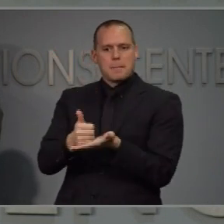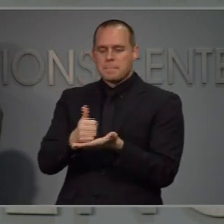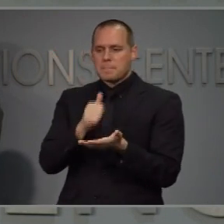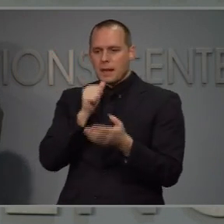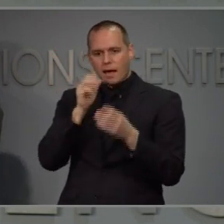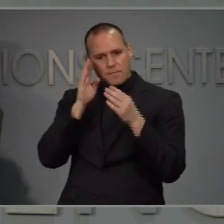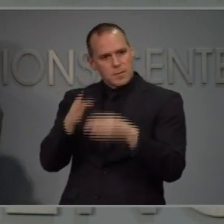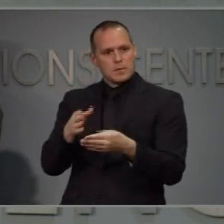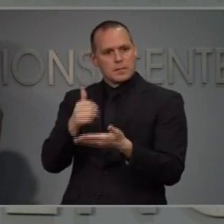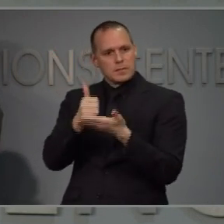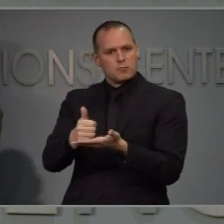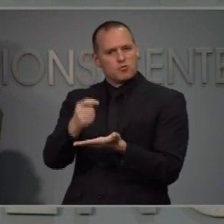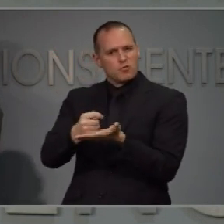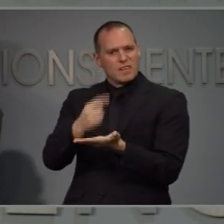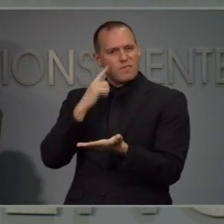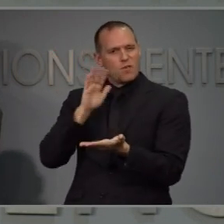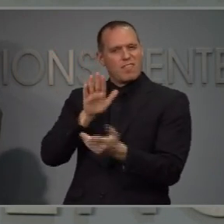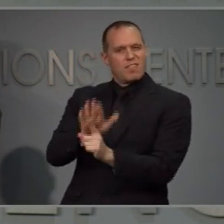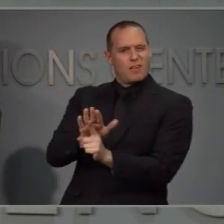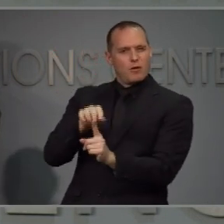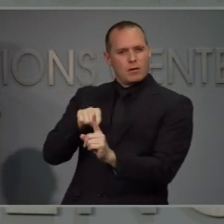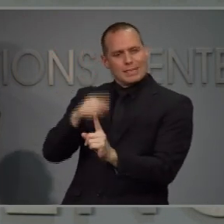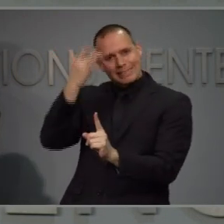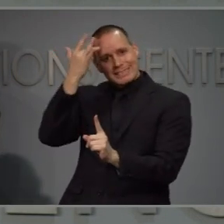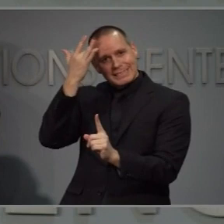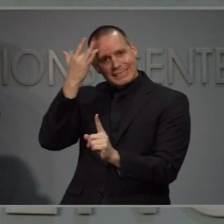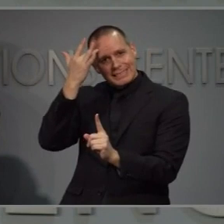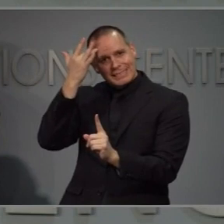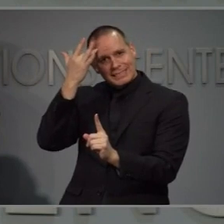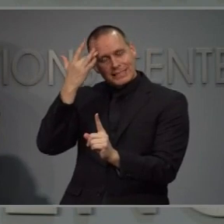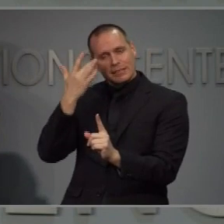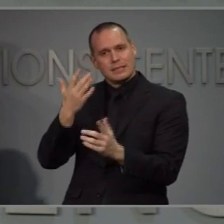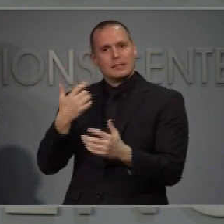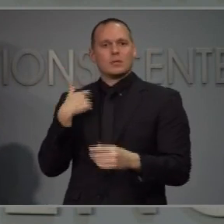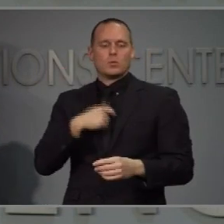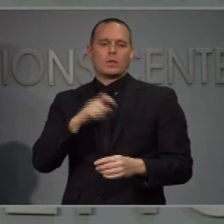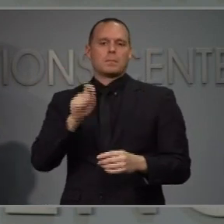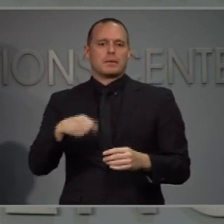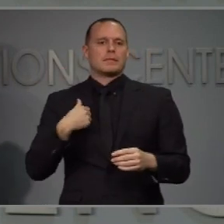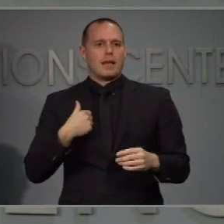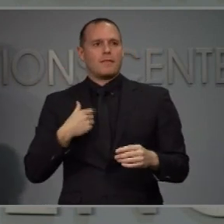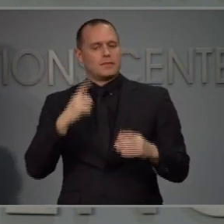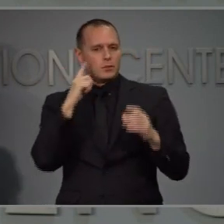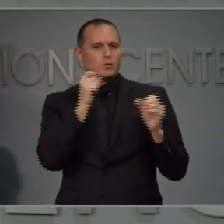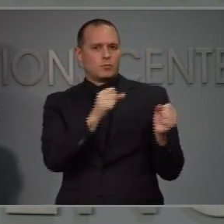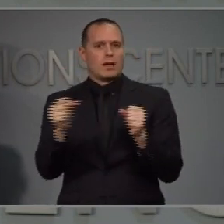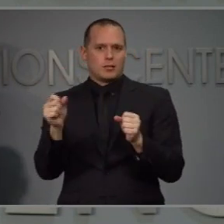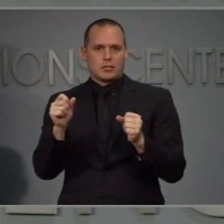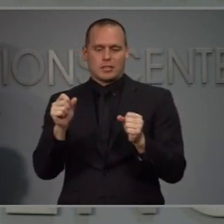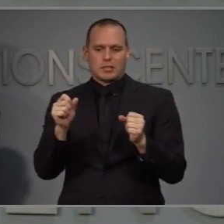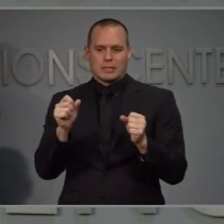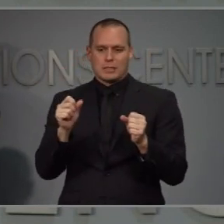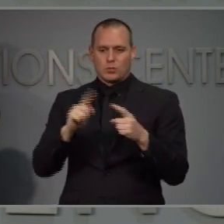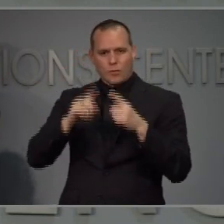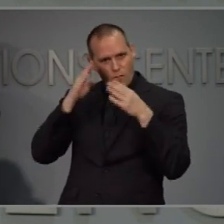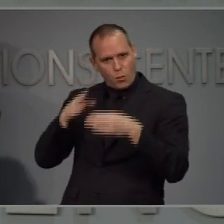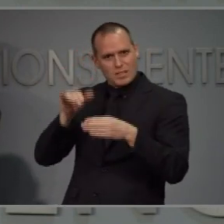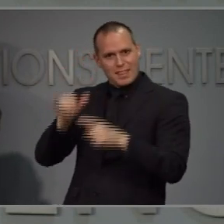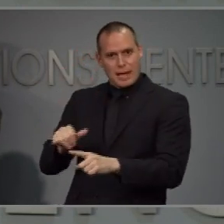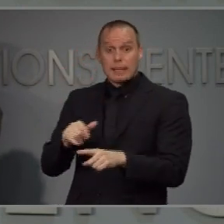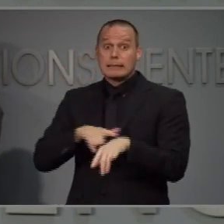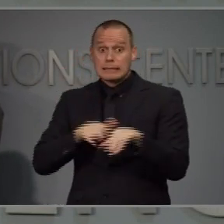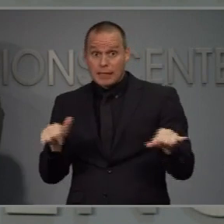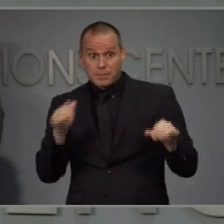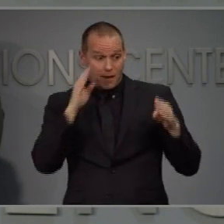being treated for their chronic conditions. And we need an overall strategy while we fight this battle